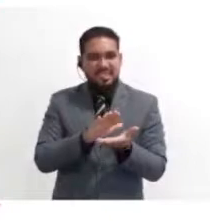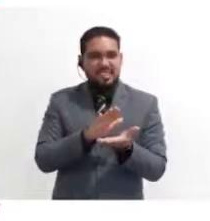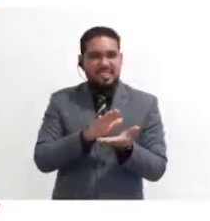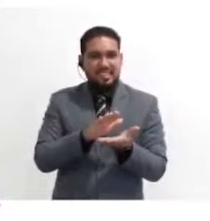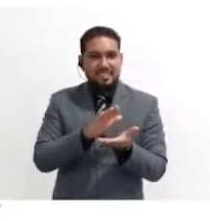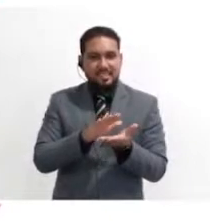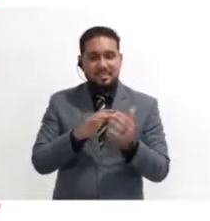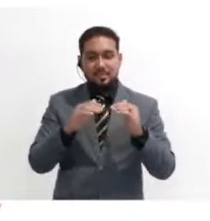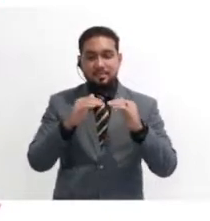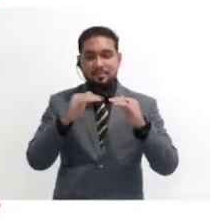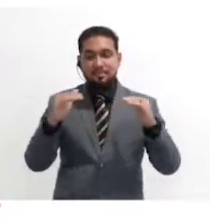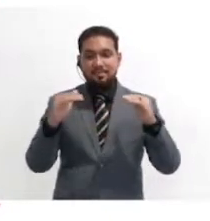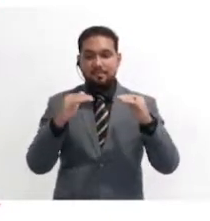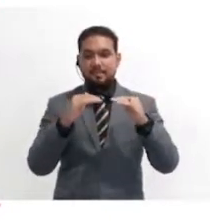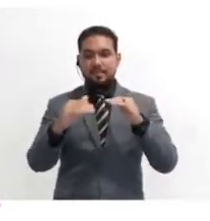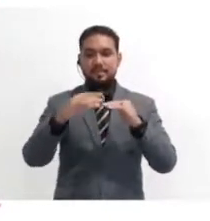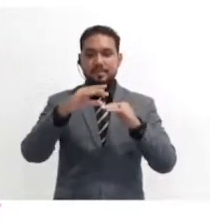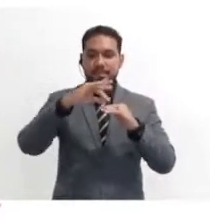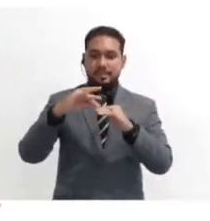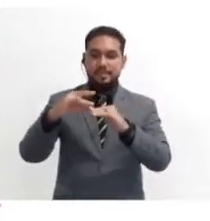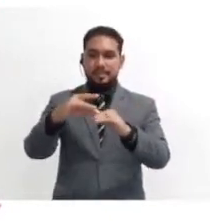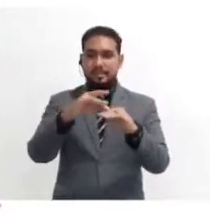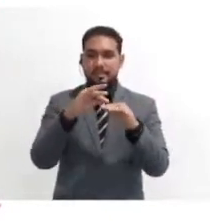of packages on both the top and the bottom.